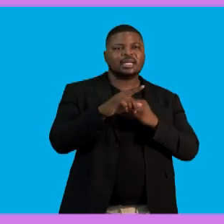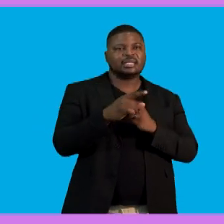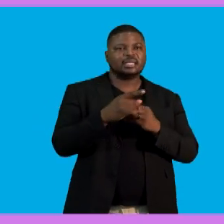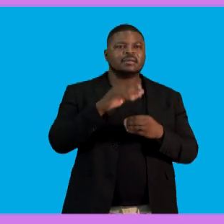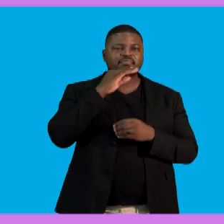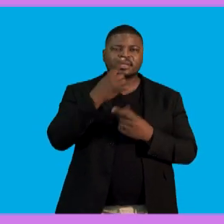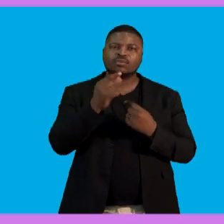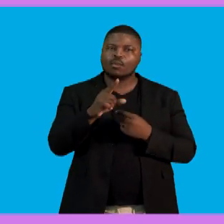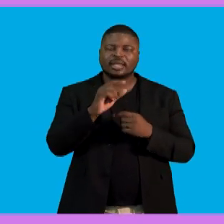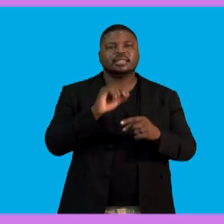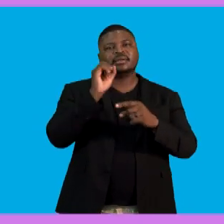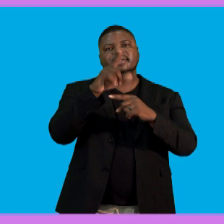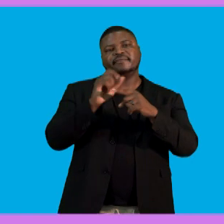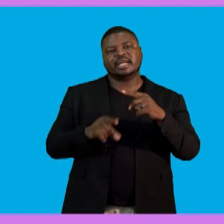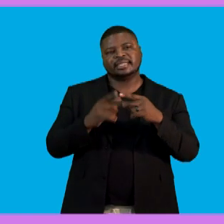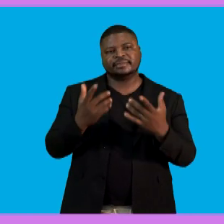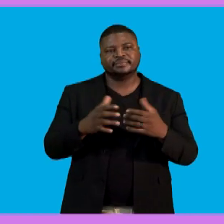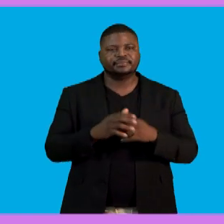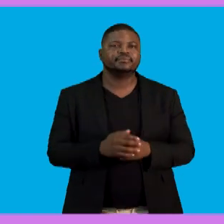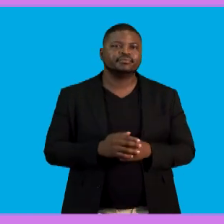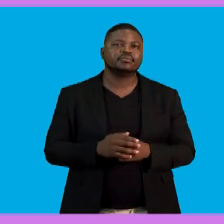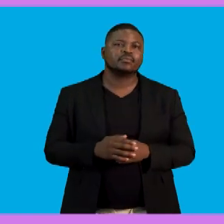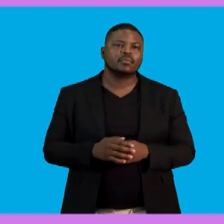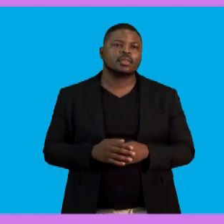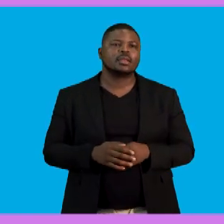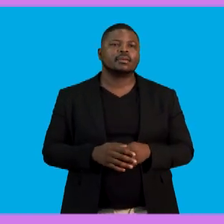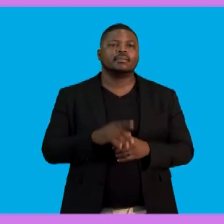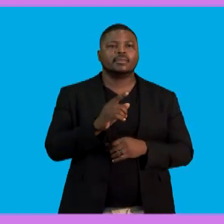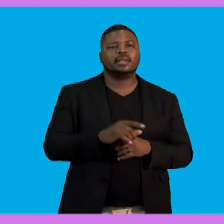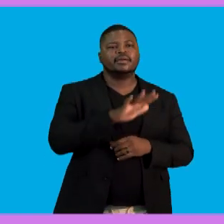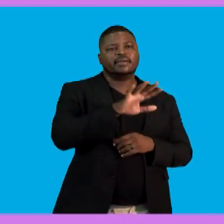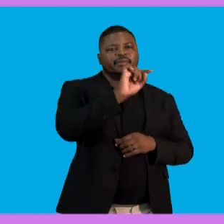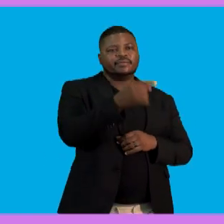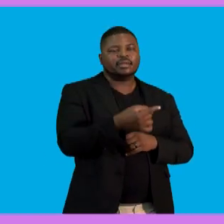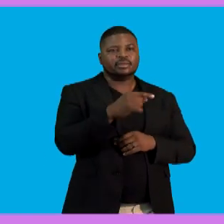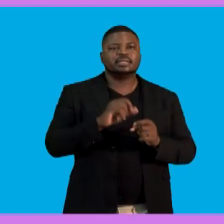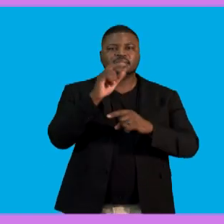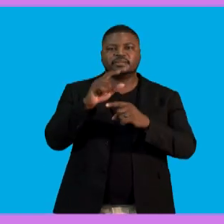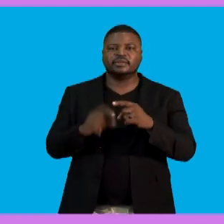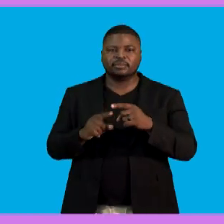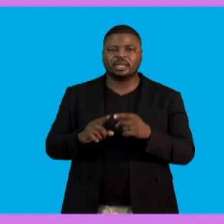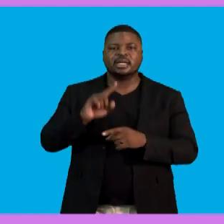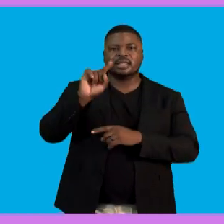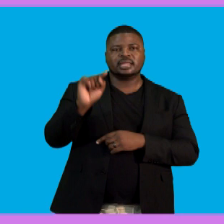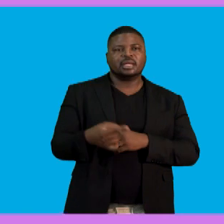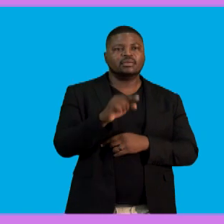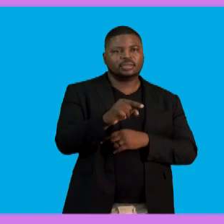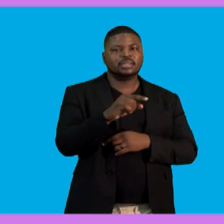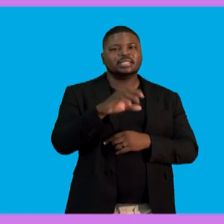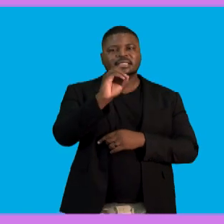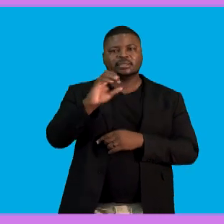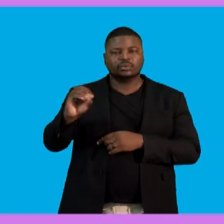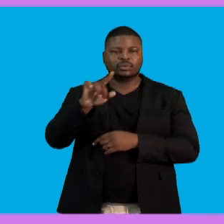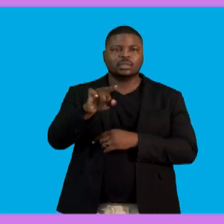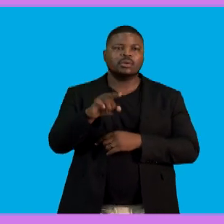going. Then it means we are dividing by 1,000. So we'll say 5,000 divided by 1,000. These zeros are going to